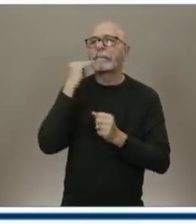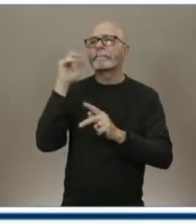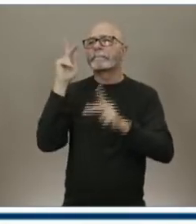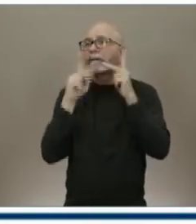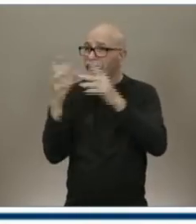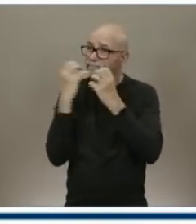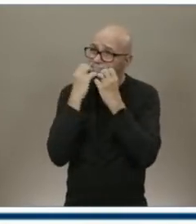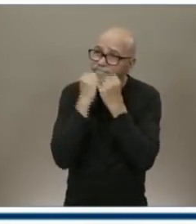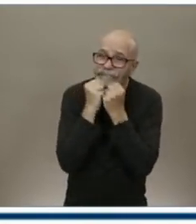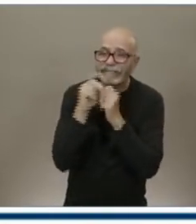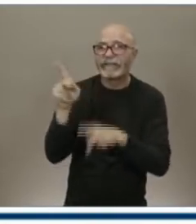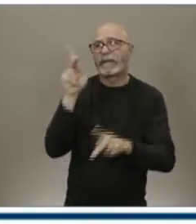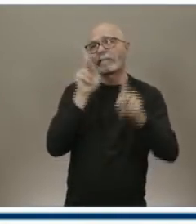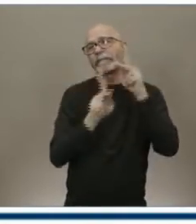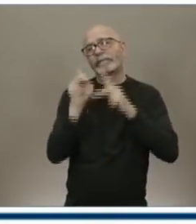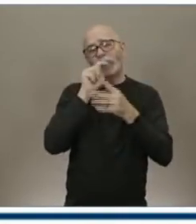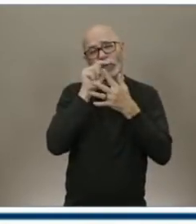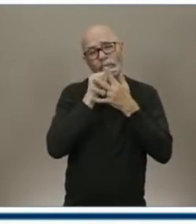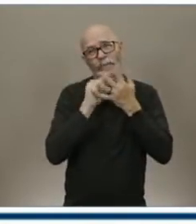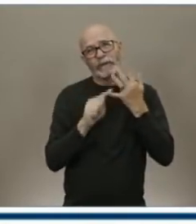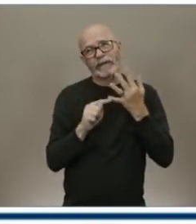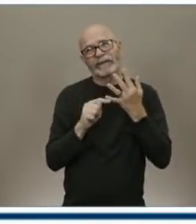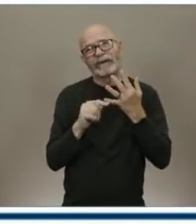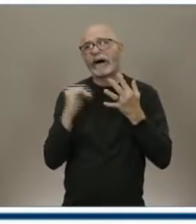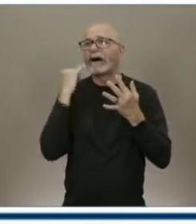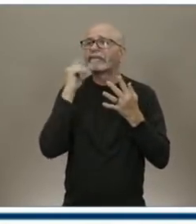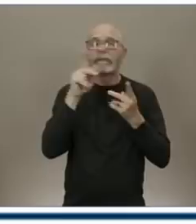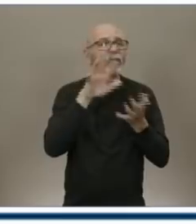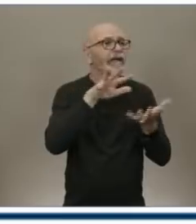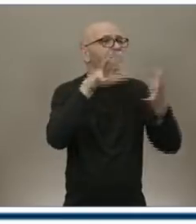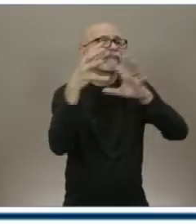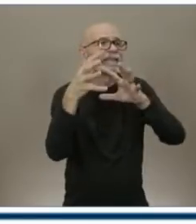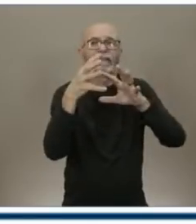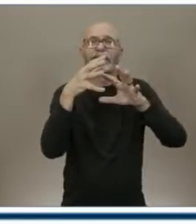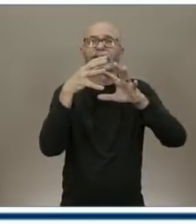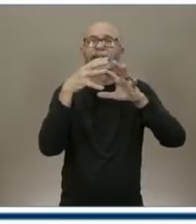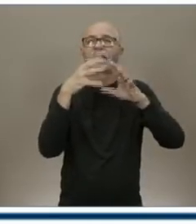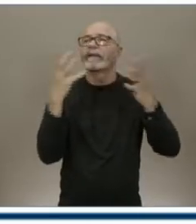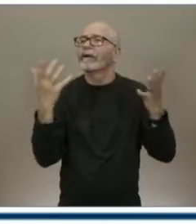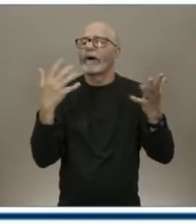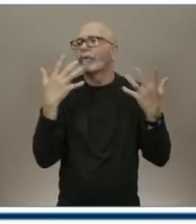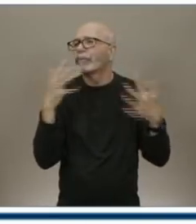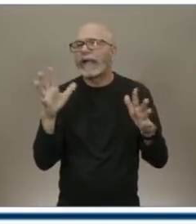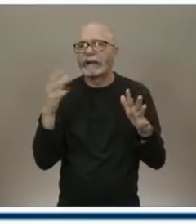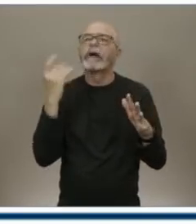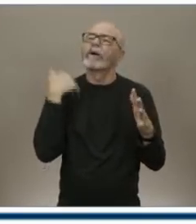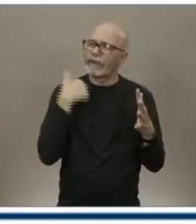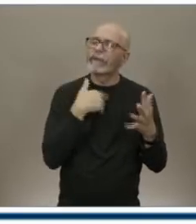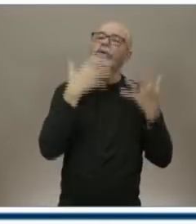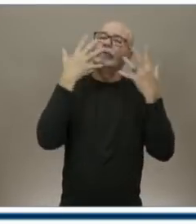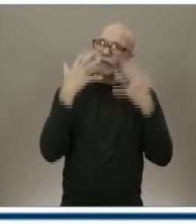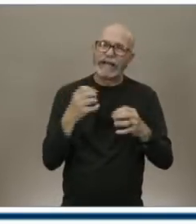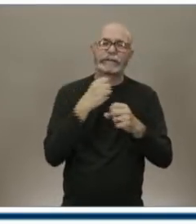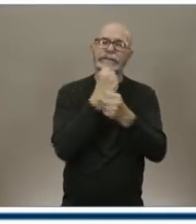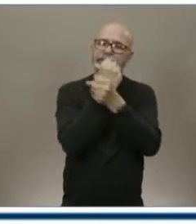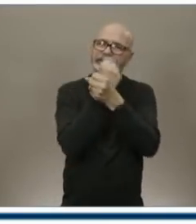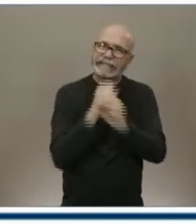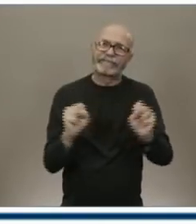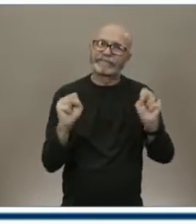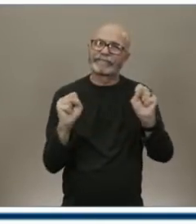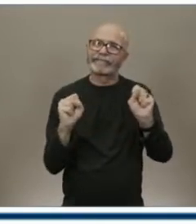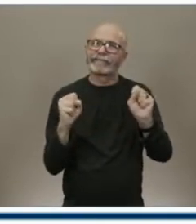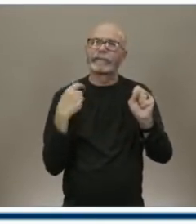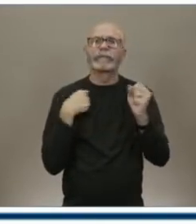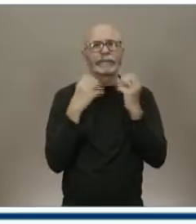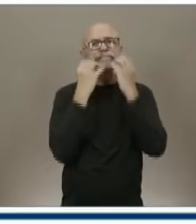to you, anyone that has made a big impact on your life, wouldn't you want us to wear a mask to protect them? Wouldn't you want us to do something